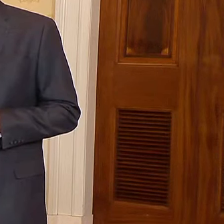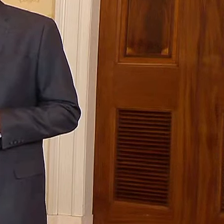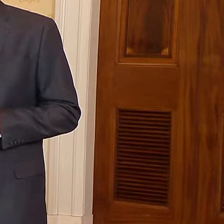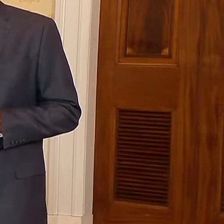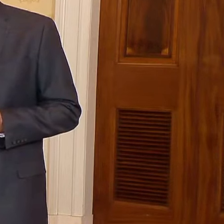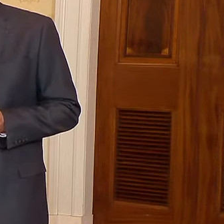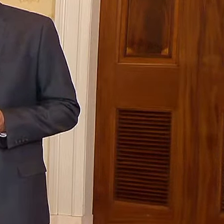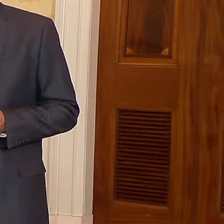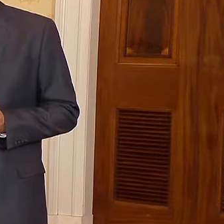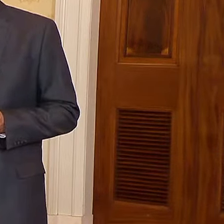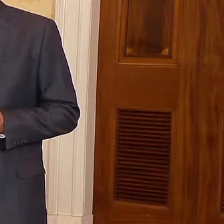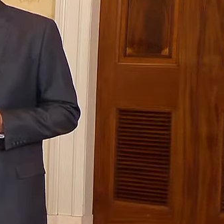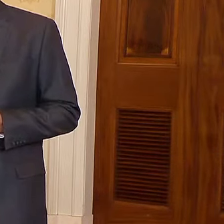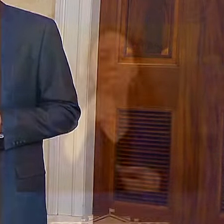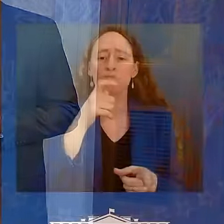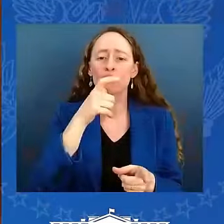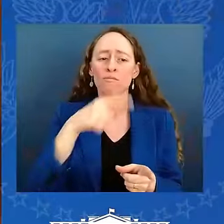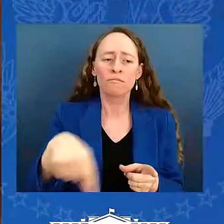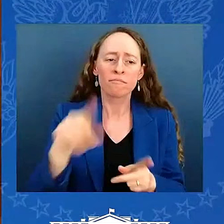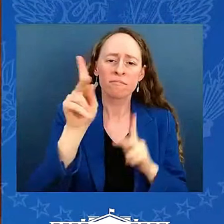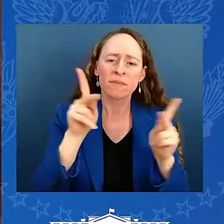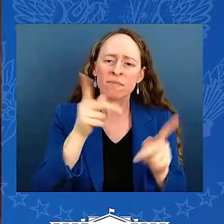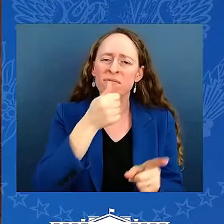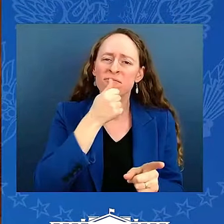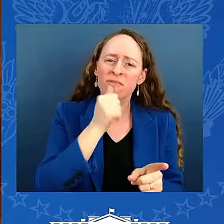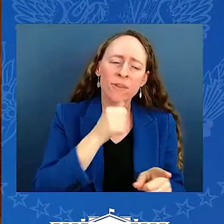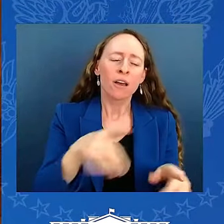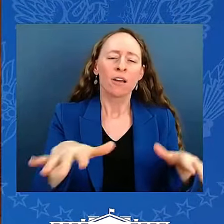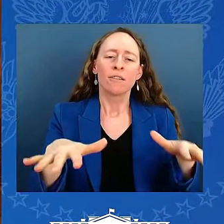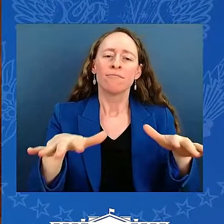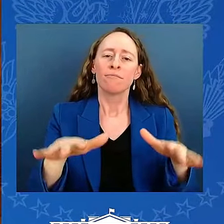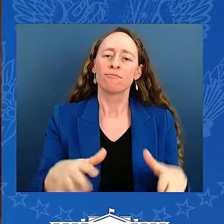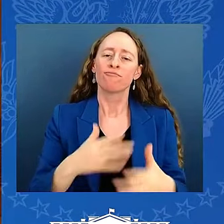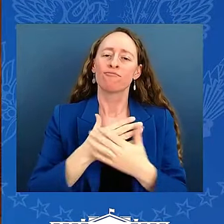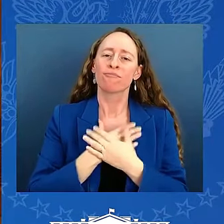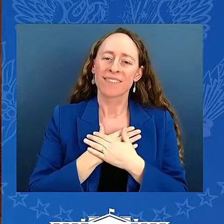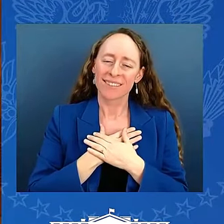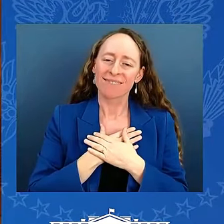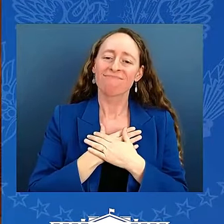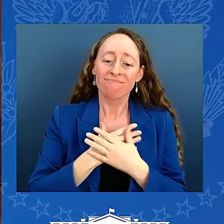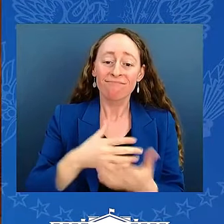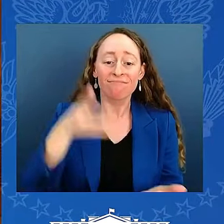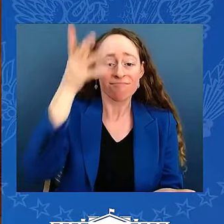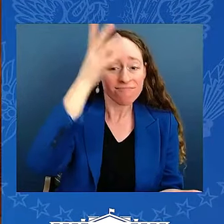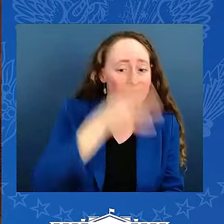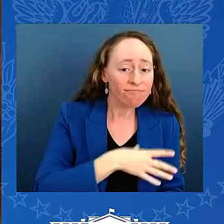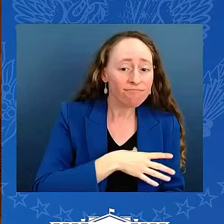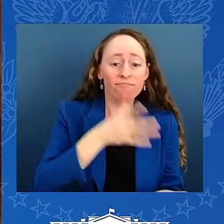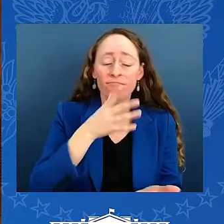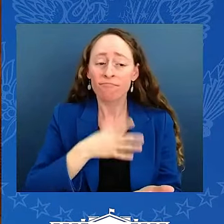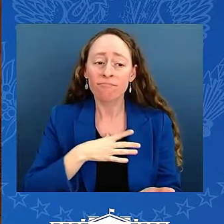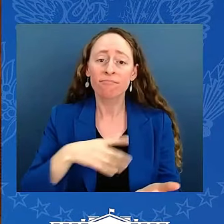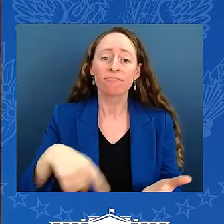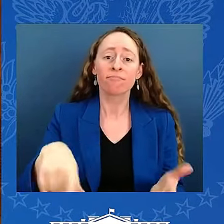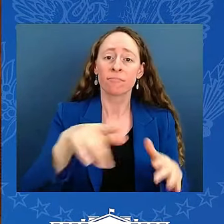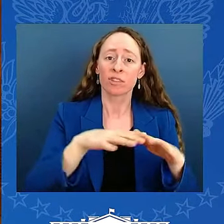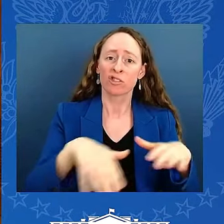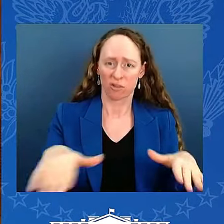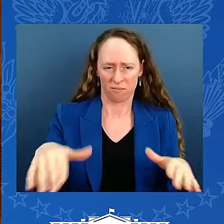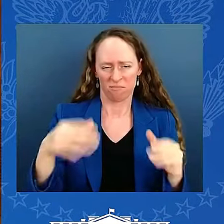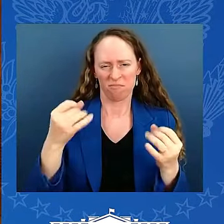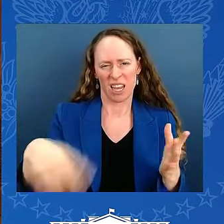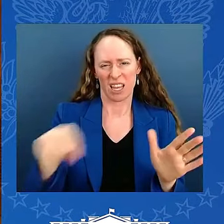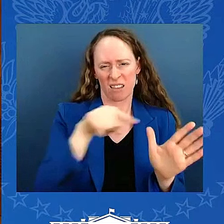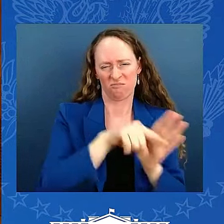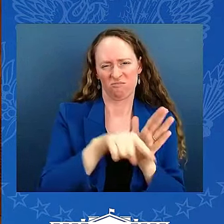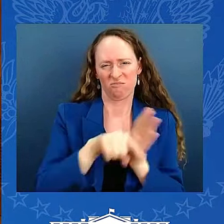the souls of the holy ones, men, women, and children, who were killed on October 7th. For this,